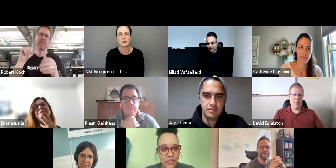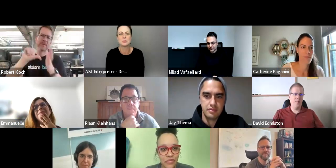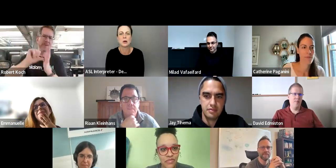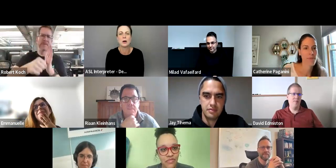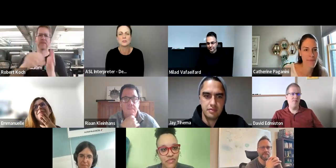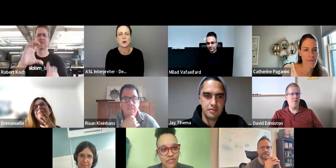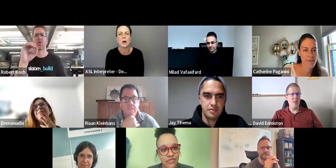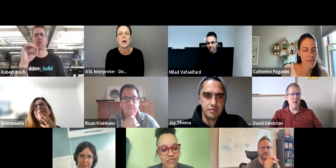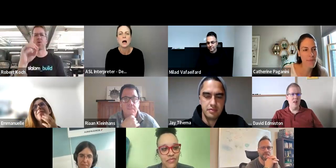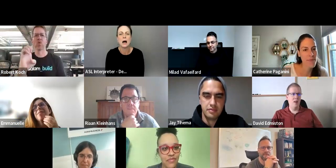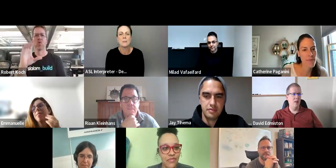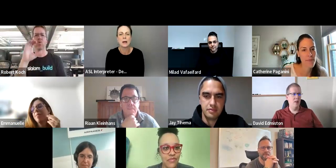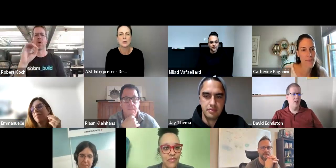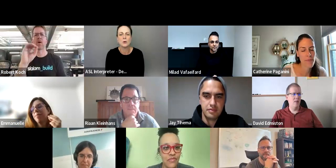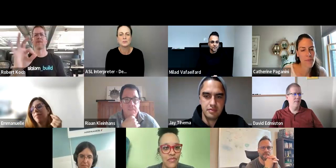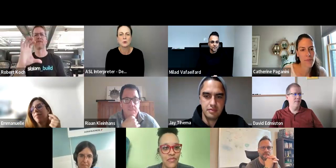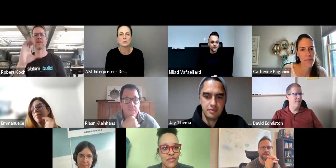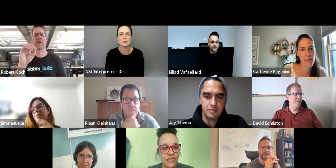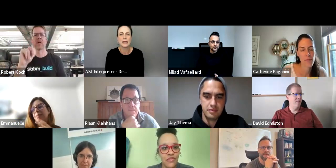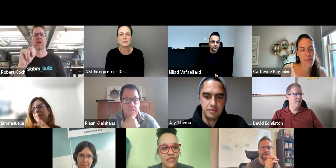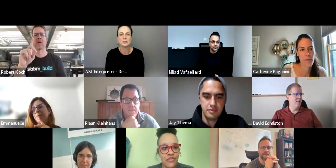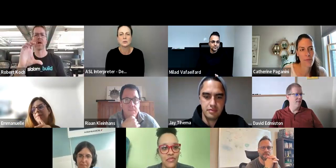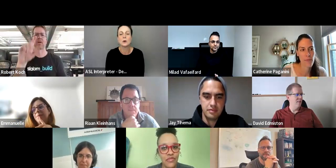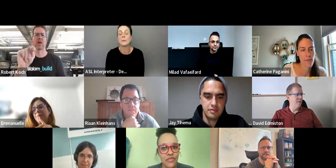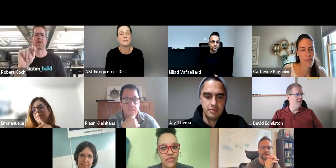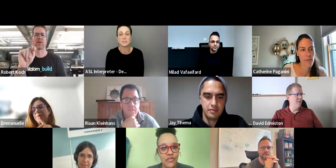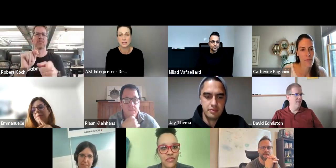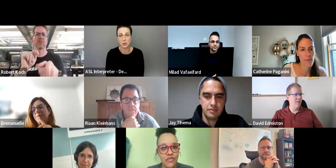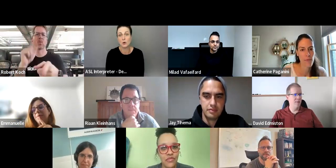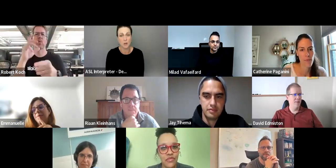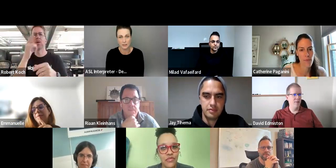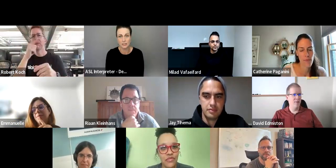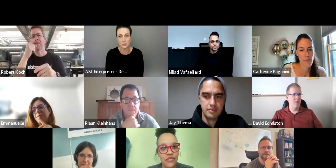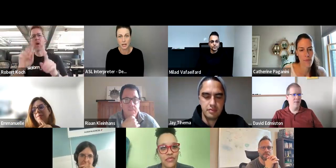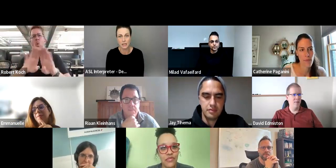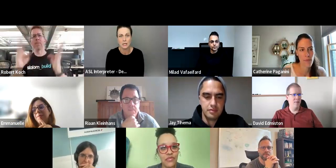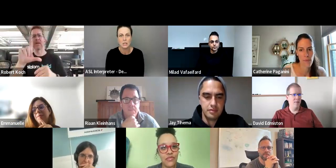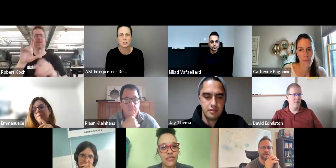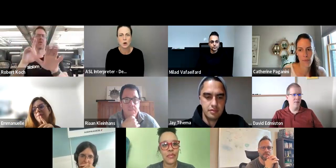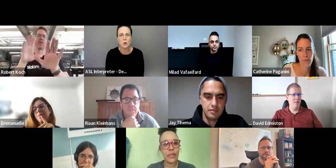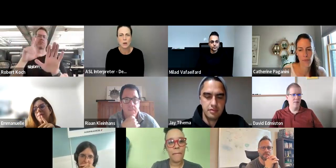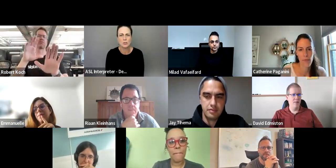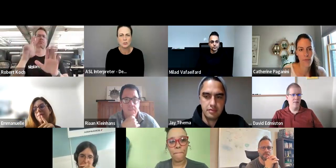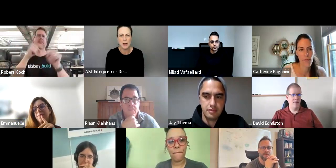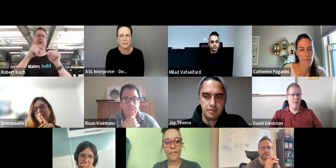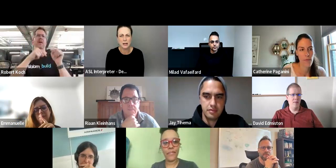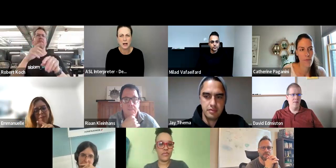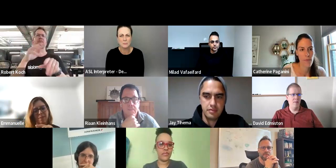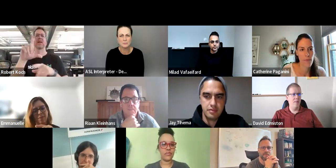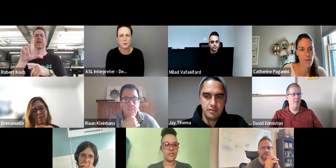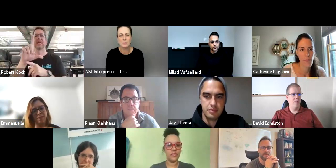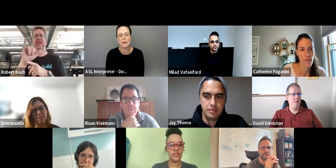this group. So also, I would also like to emphasize our code of conduct here today. So would you